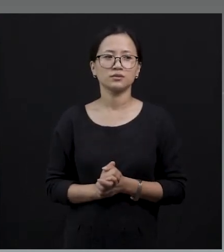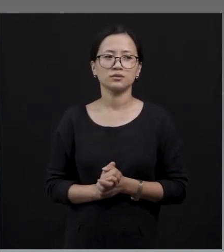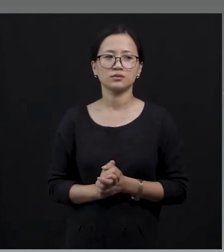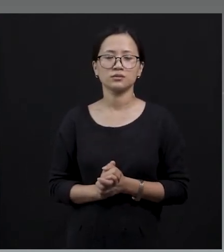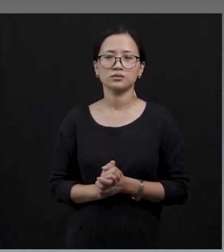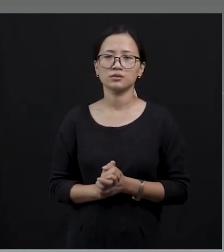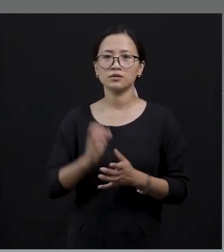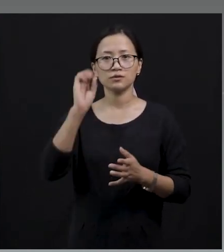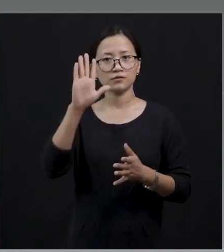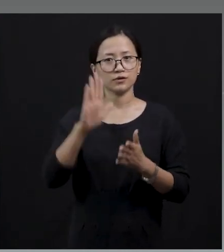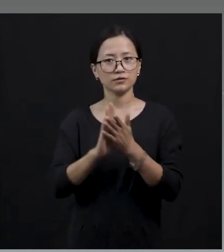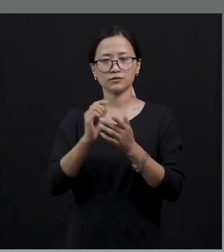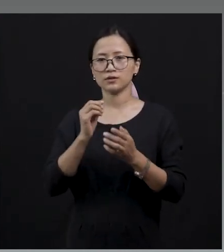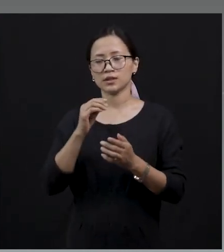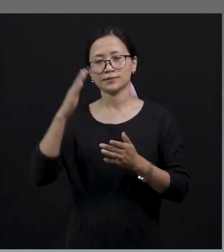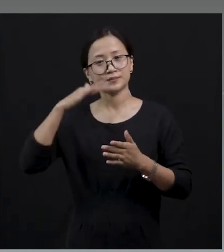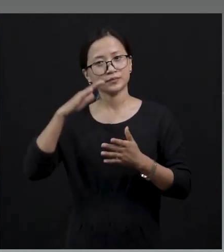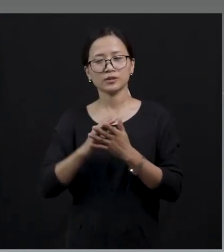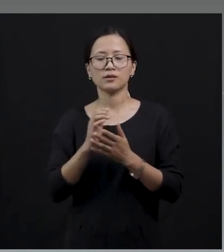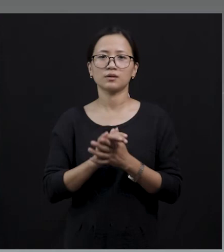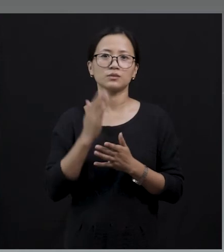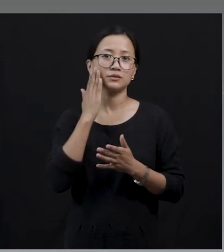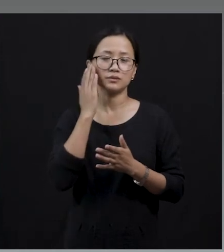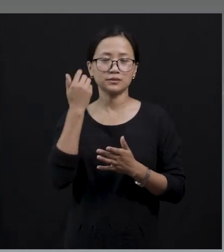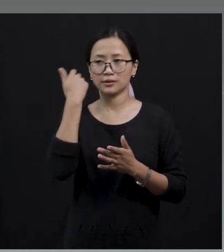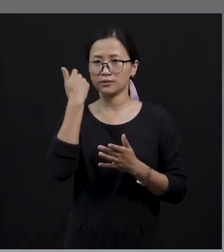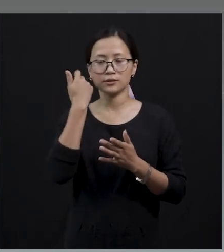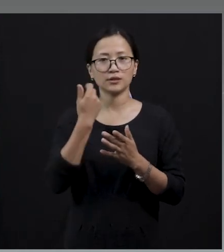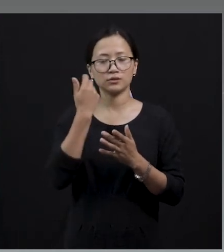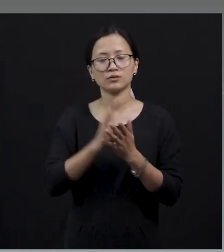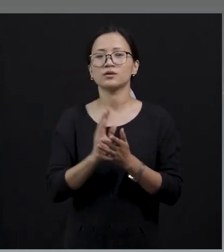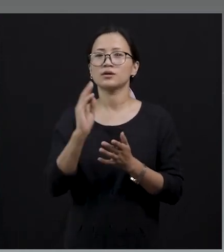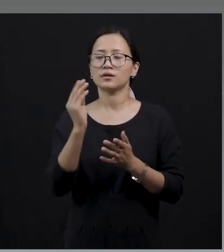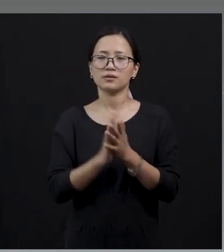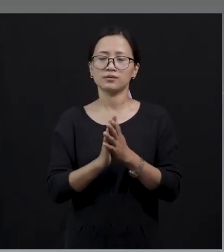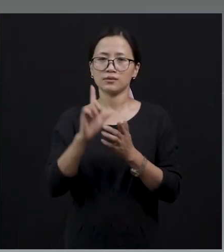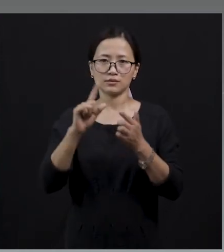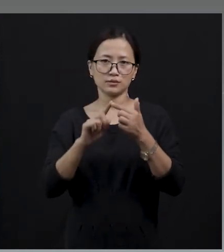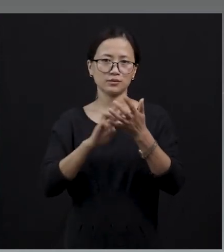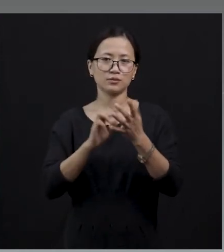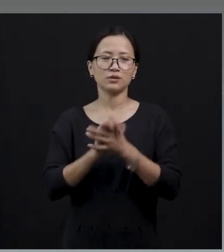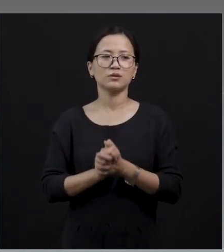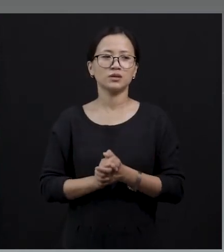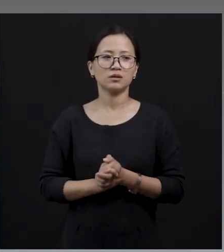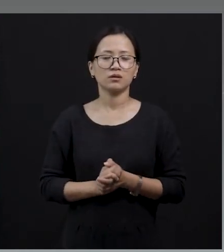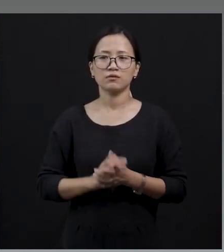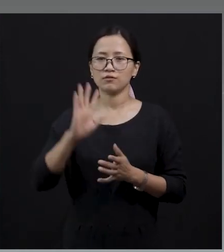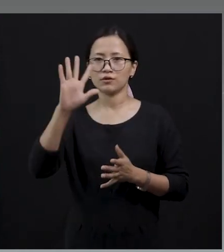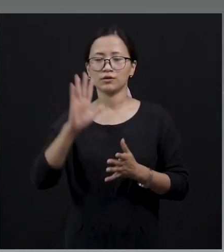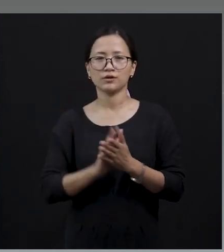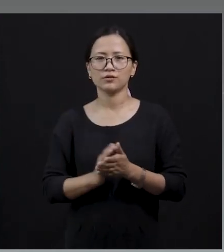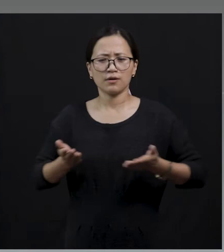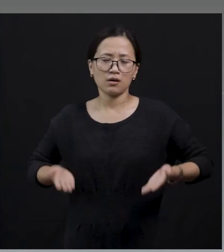have 5 lemons on one side and 1 lemon on the other. The 5 lemons